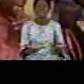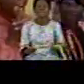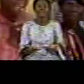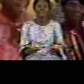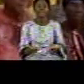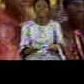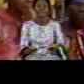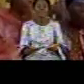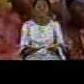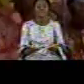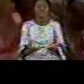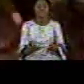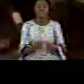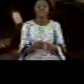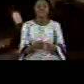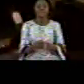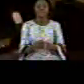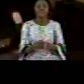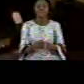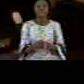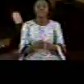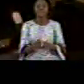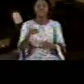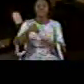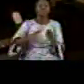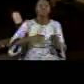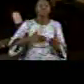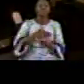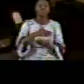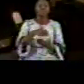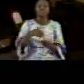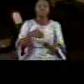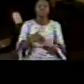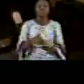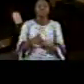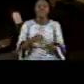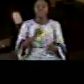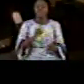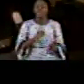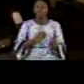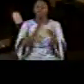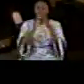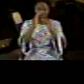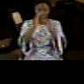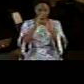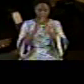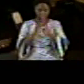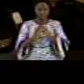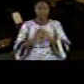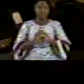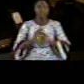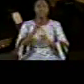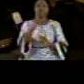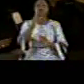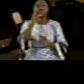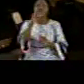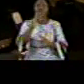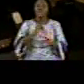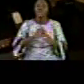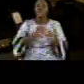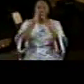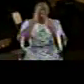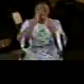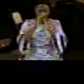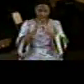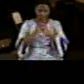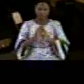moving in our midst. I worship you, I